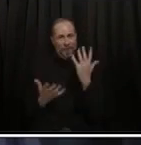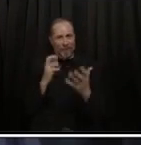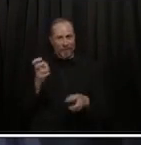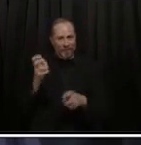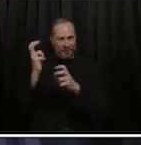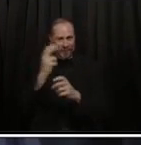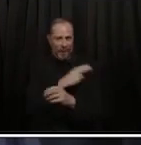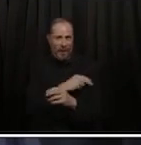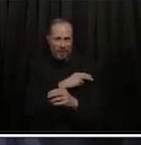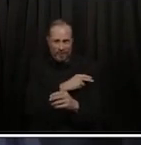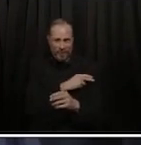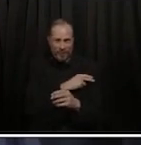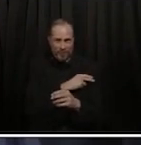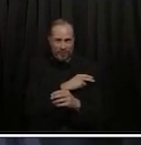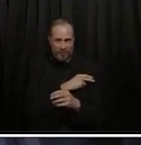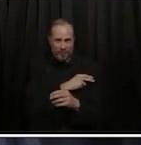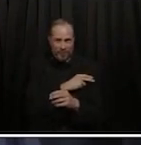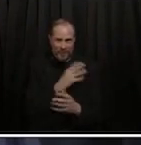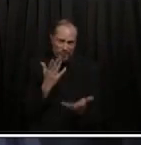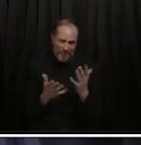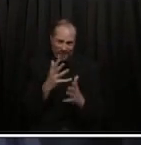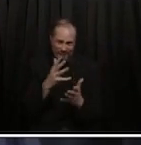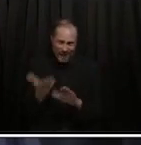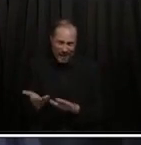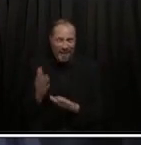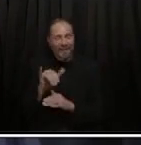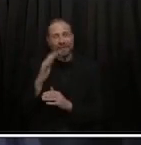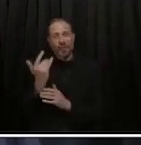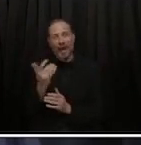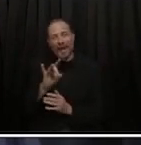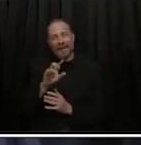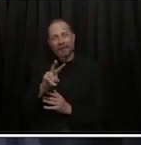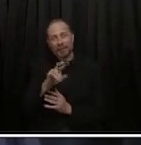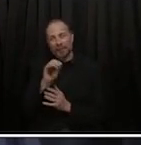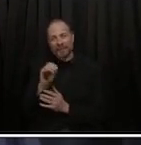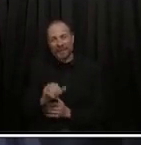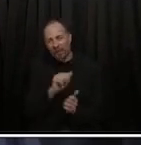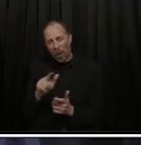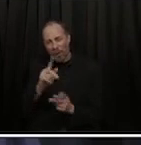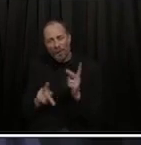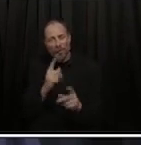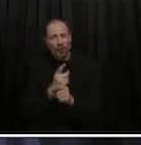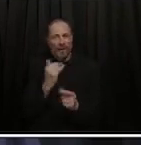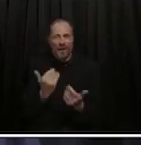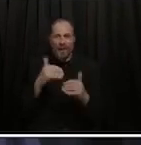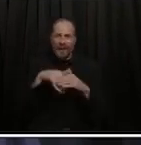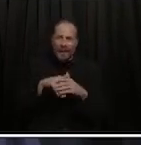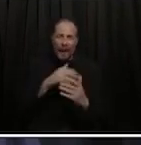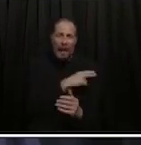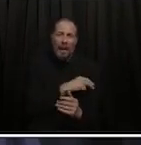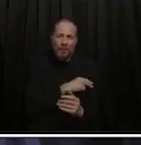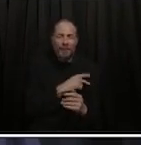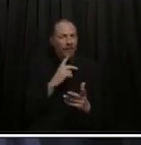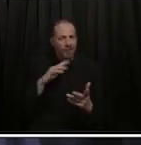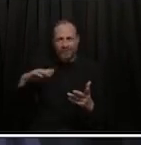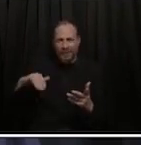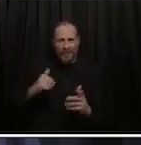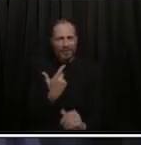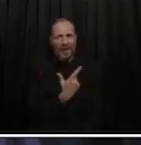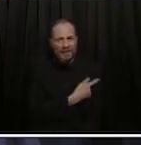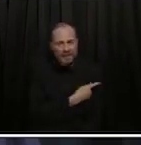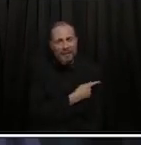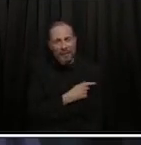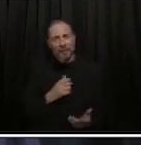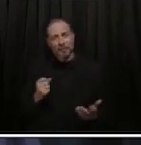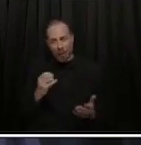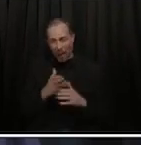why 82% of the people hospitalized right now are unvaccinated. And that isn't going to change. And of course, after you've